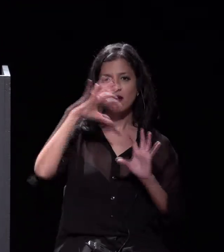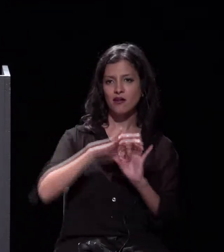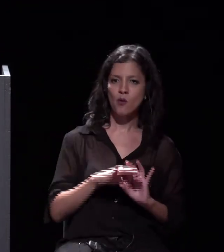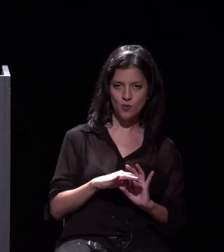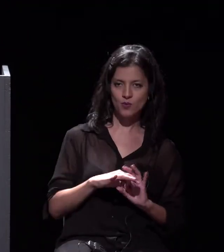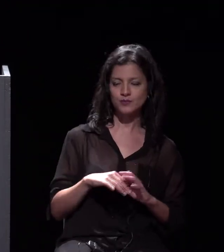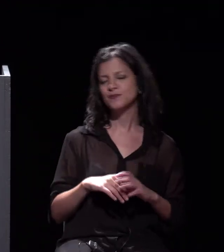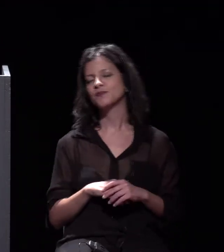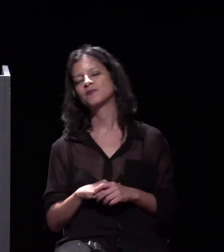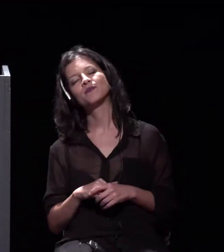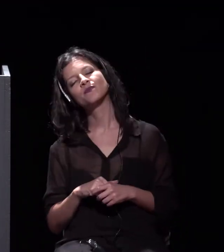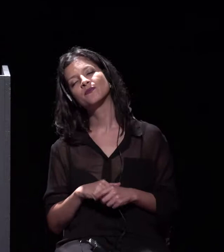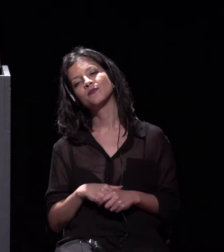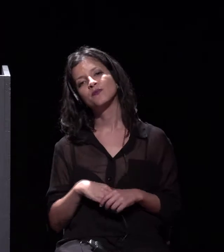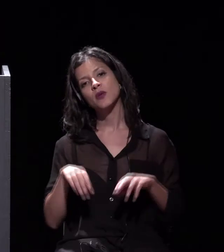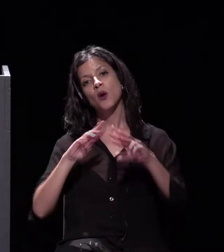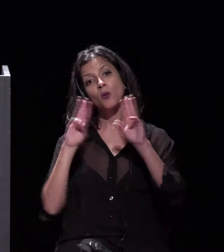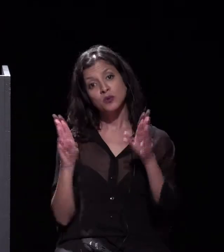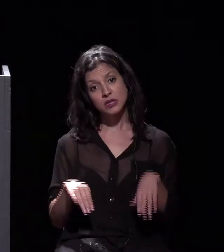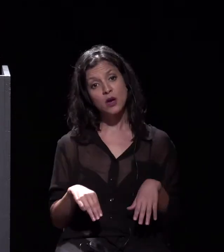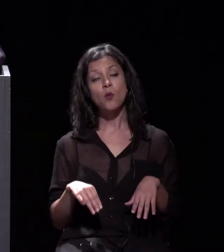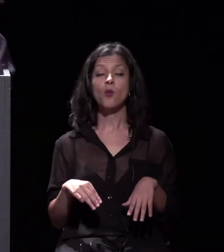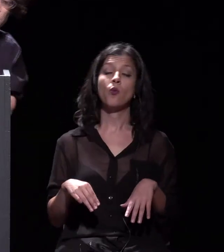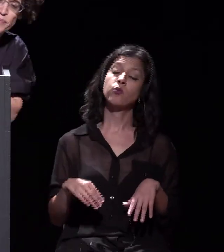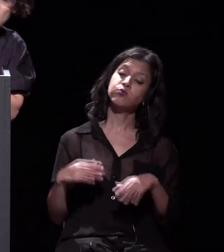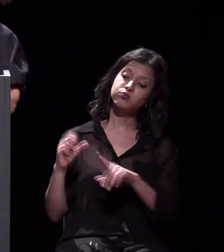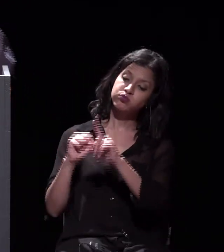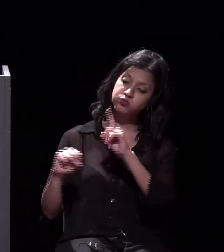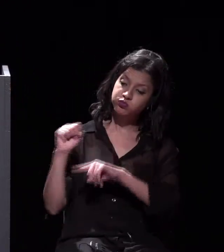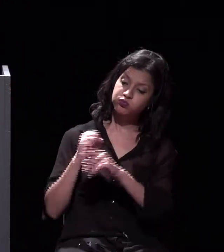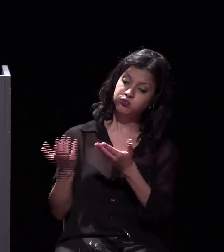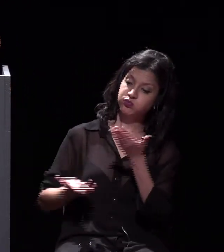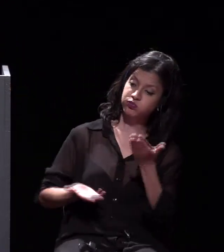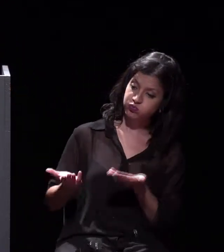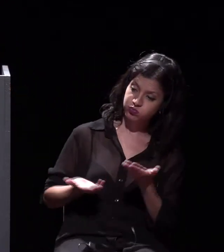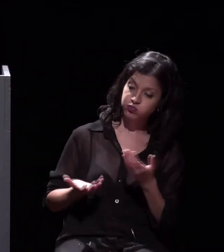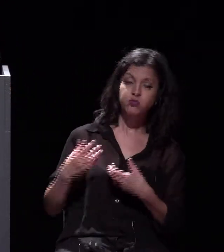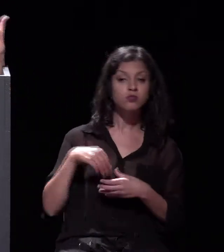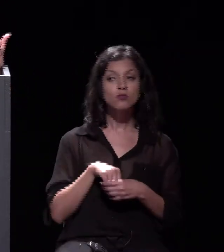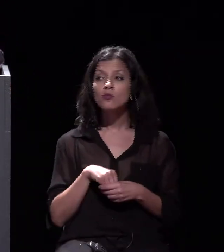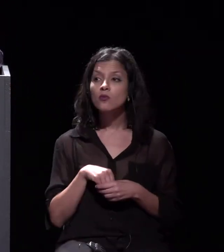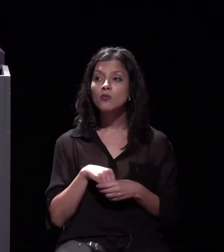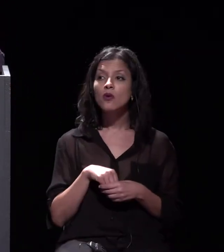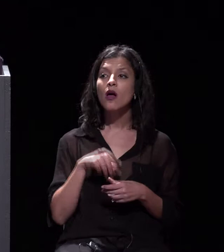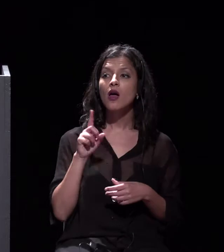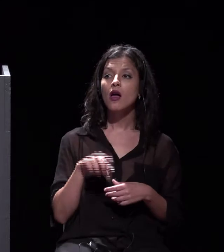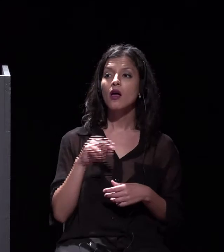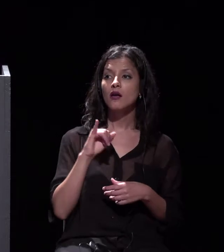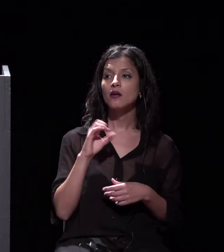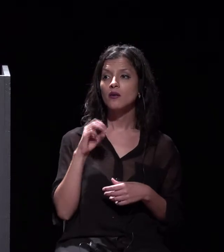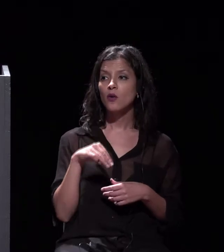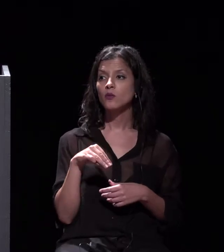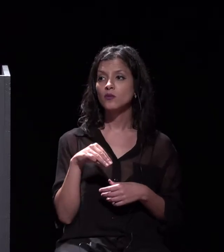society. This has now been integrated into the ICOM definition of the museum. But of course, being in the service of society can mean